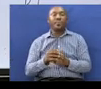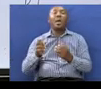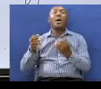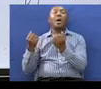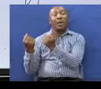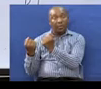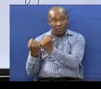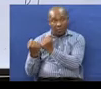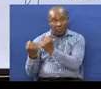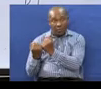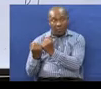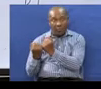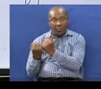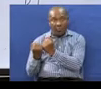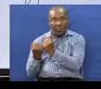to form